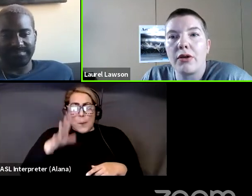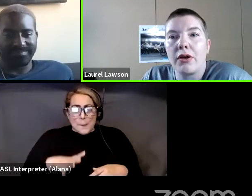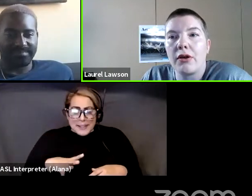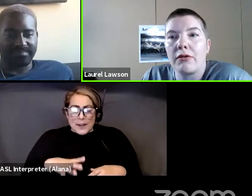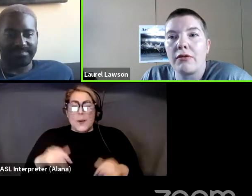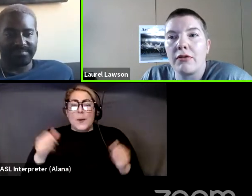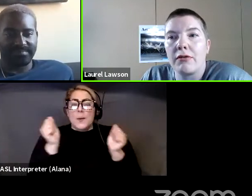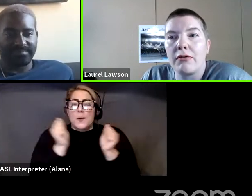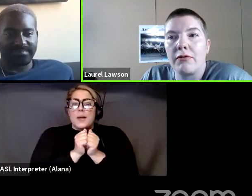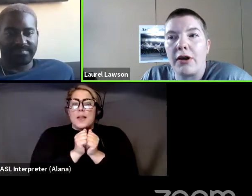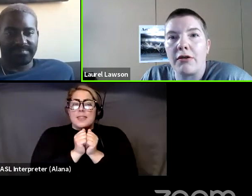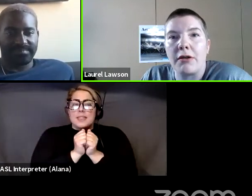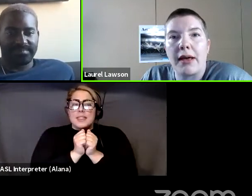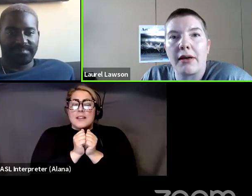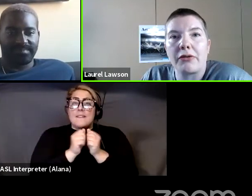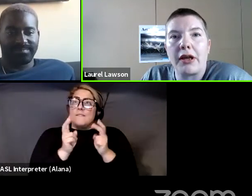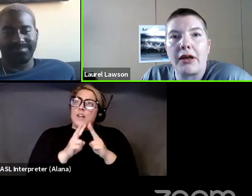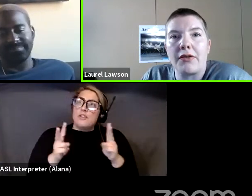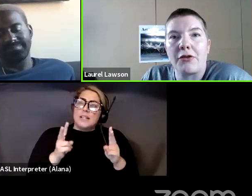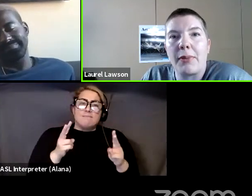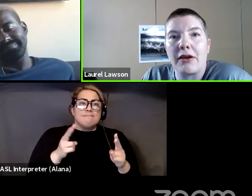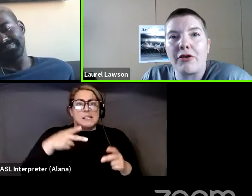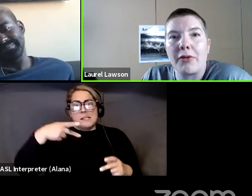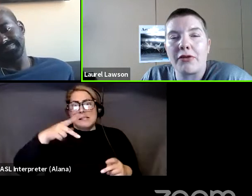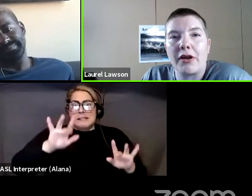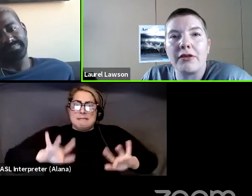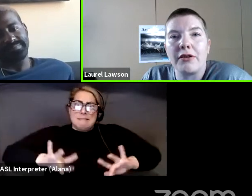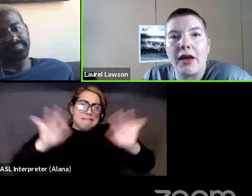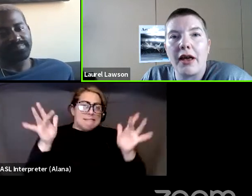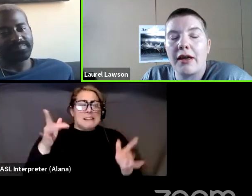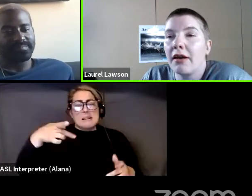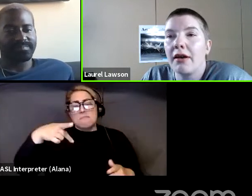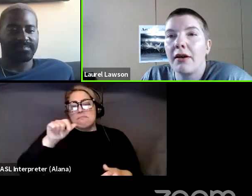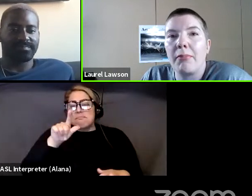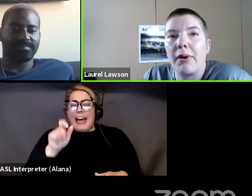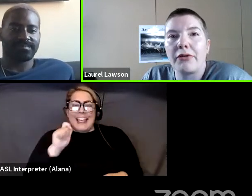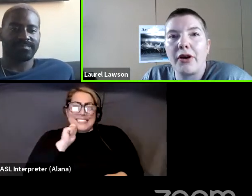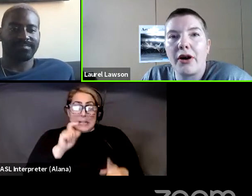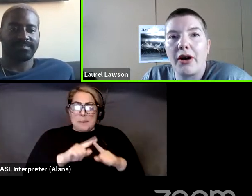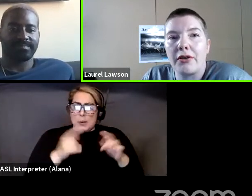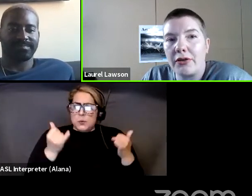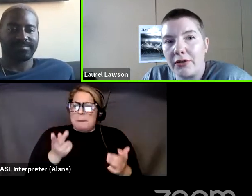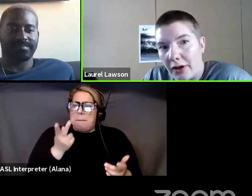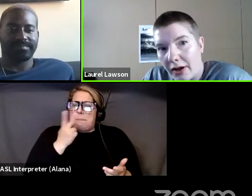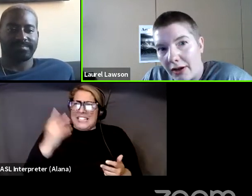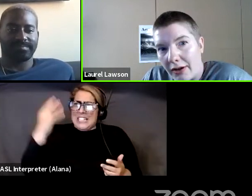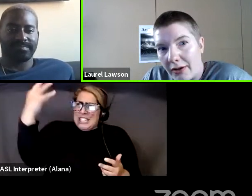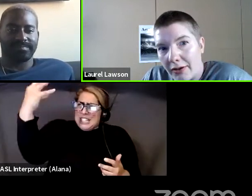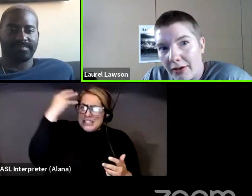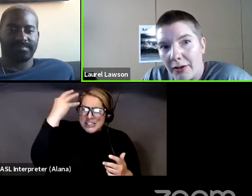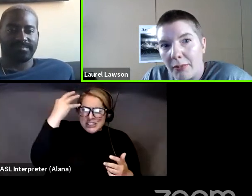with very pale skin that's pink from the sun today, buzz cut